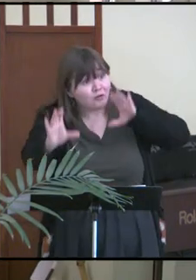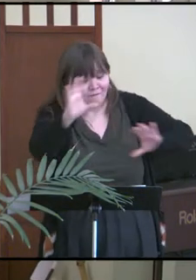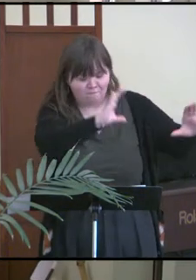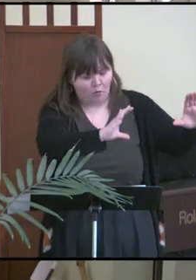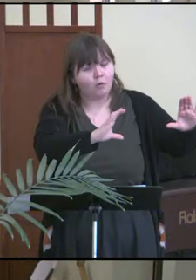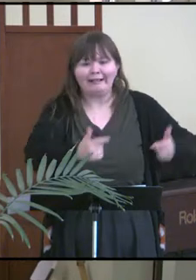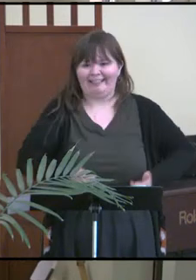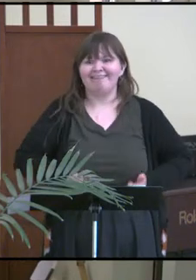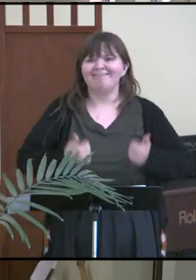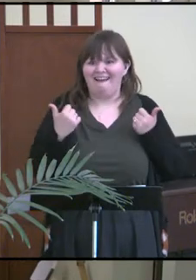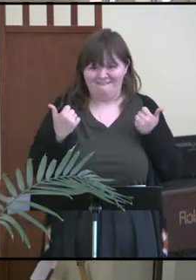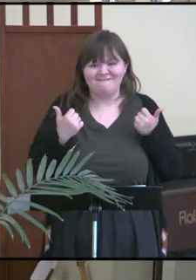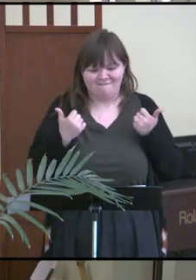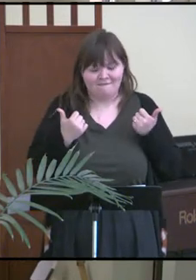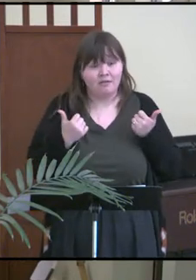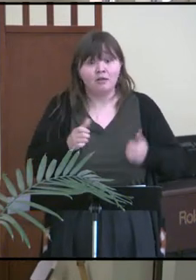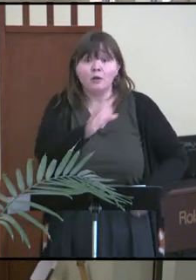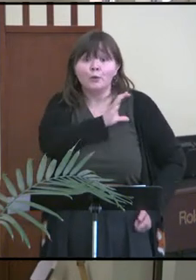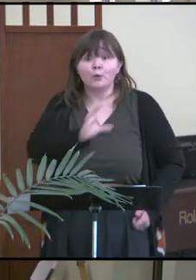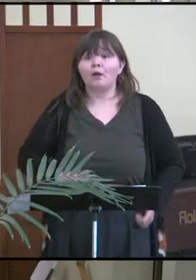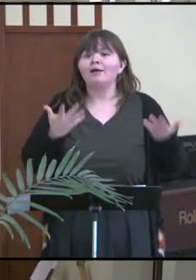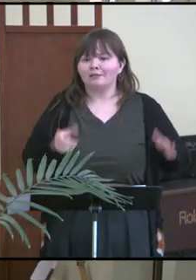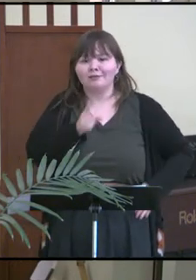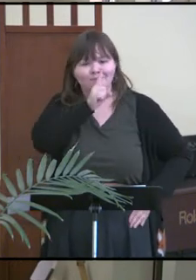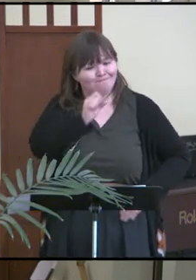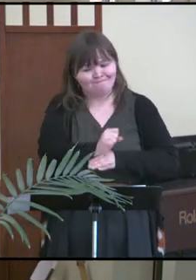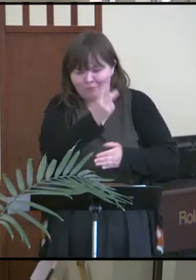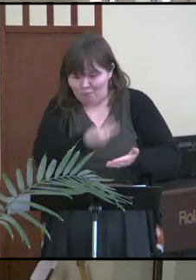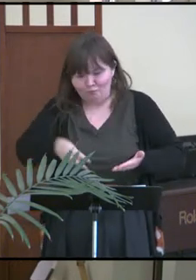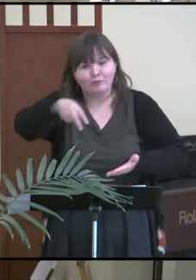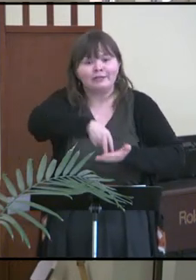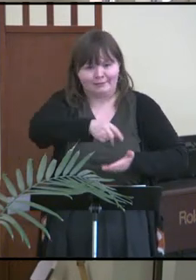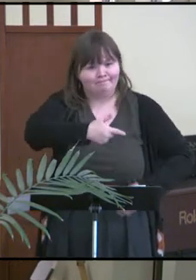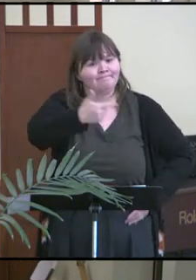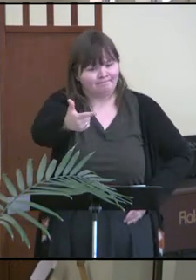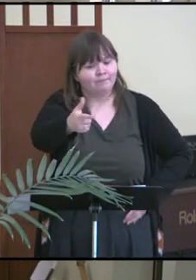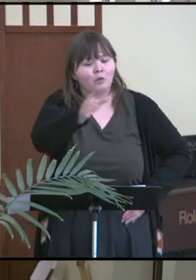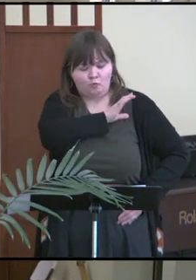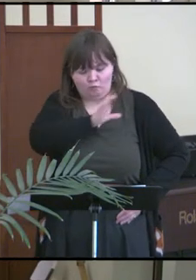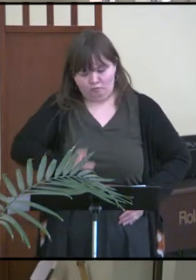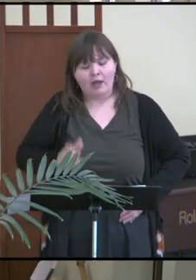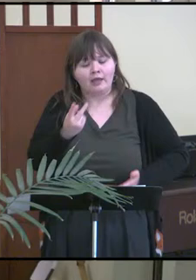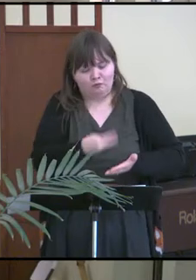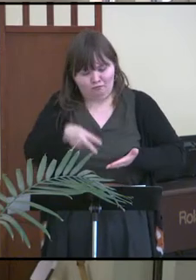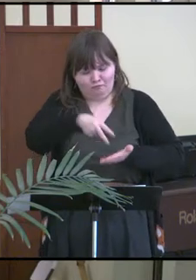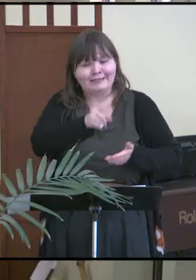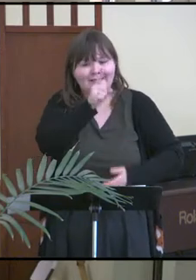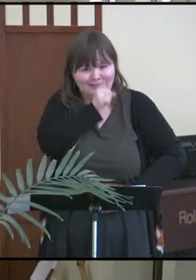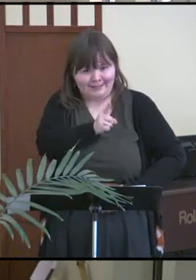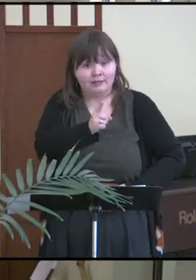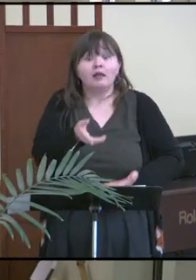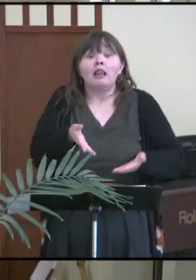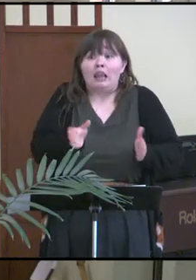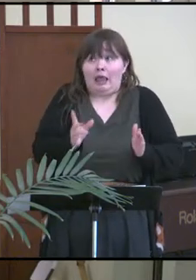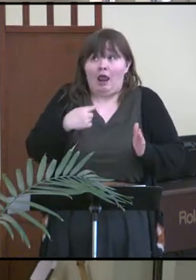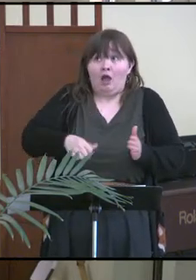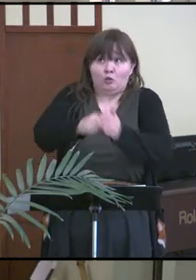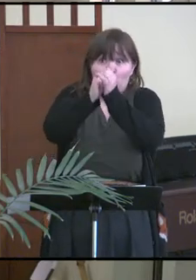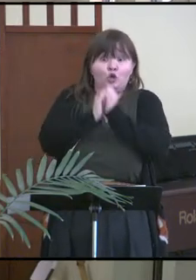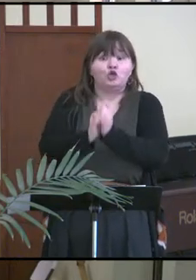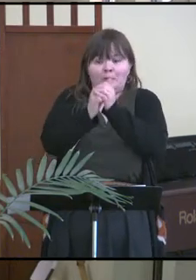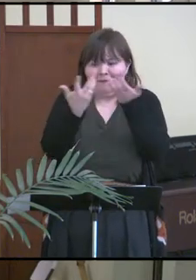alive. Christ is risen. Christ is risen indeed. Let us worship our